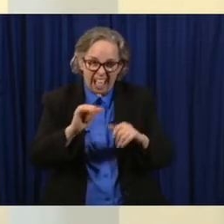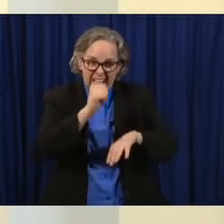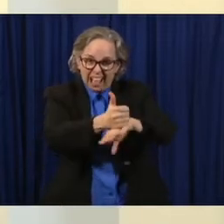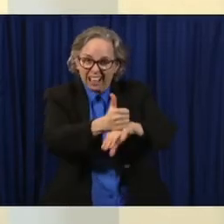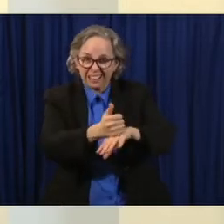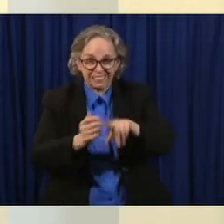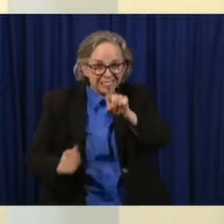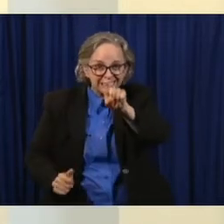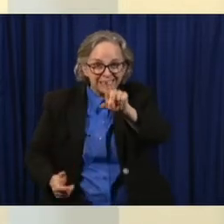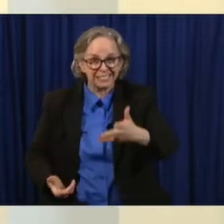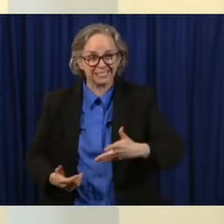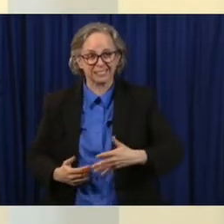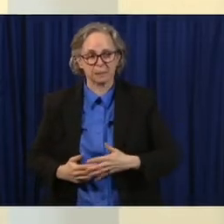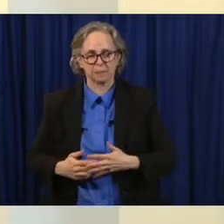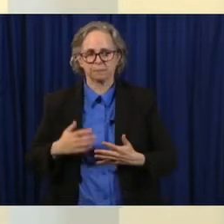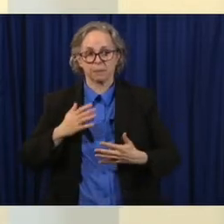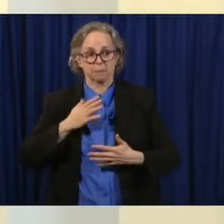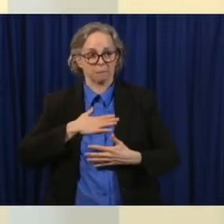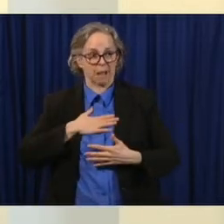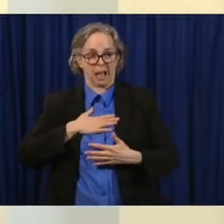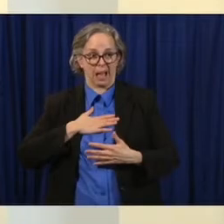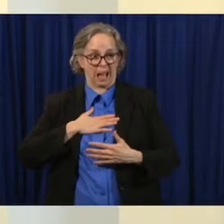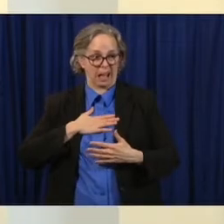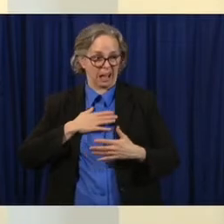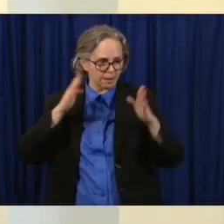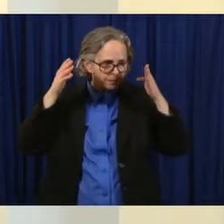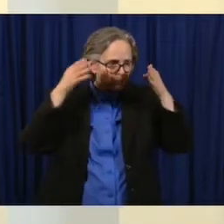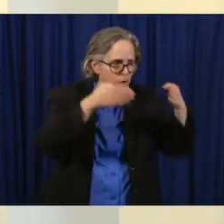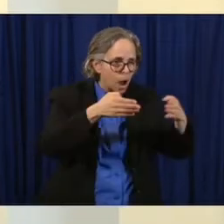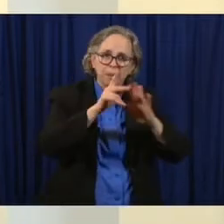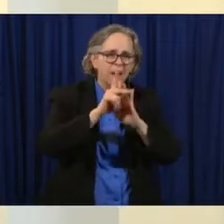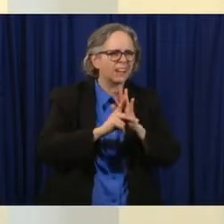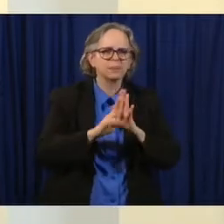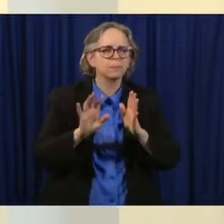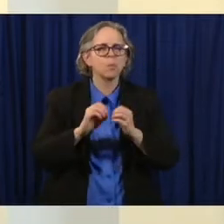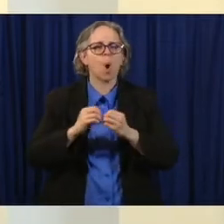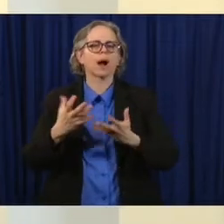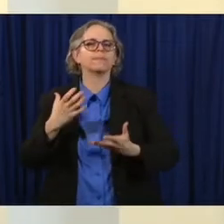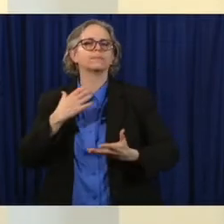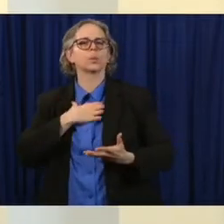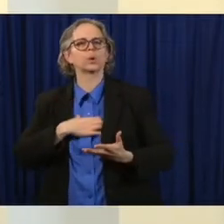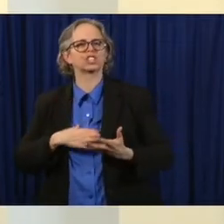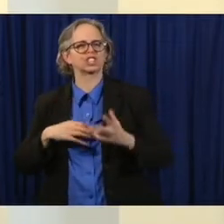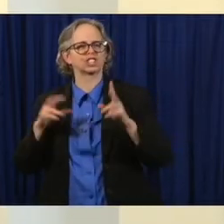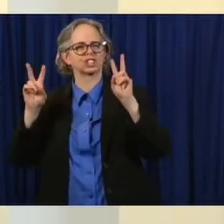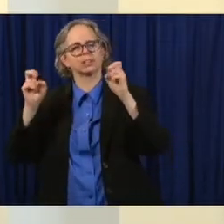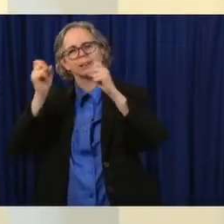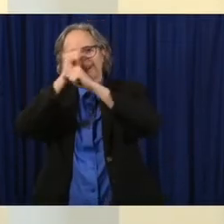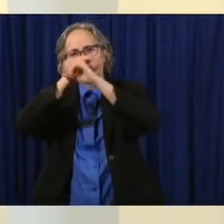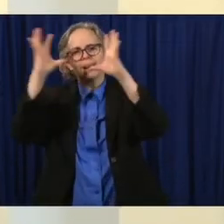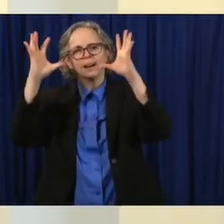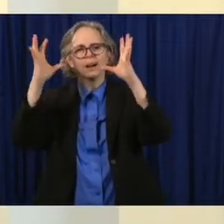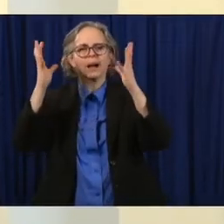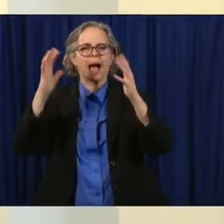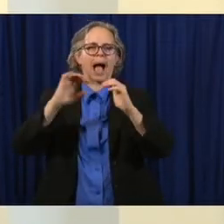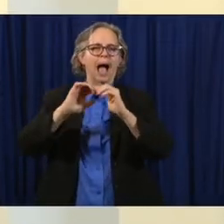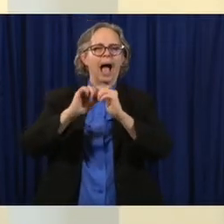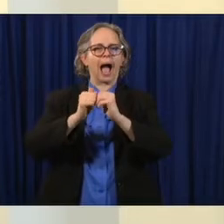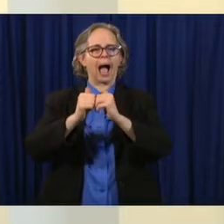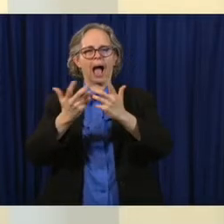discussion was more on the wish, I think, that the dream that all of us have. Many of us have had this disease, and